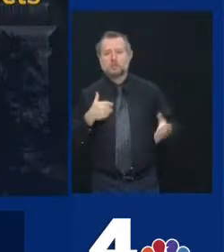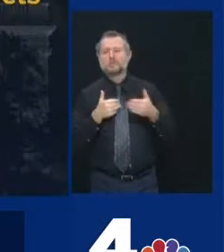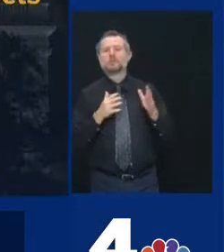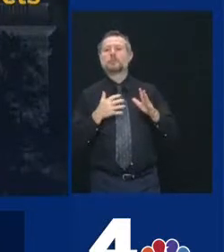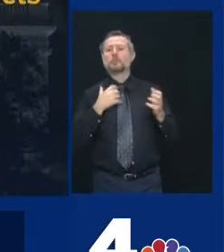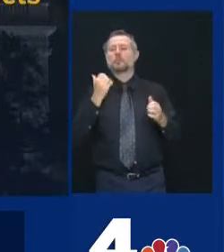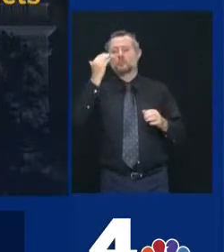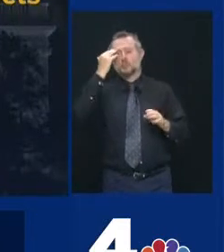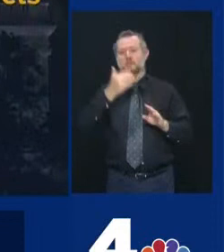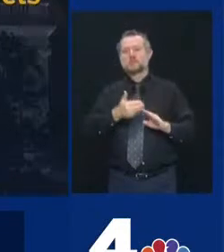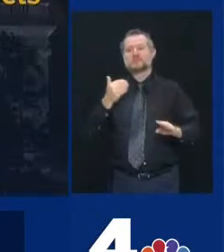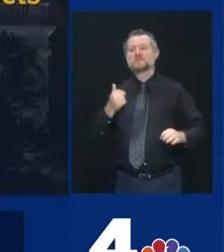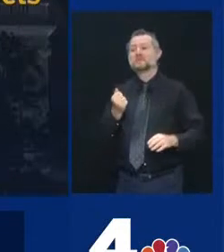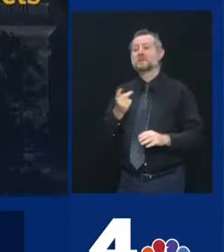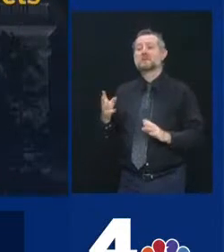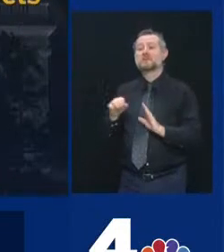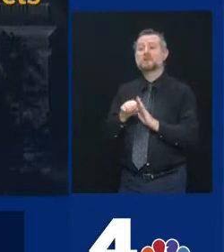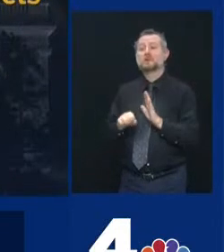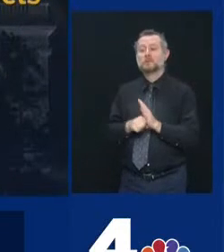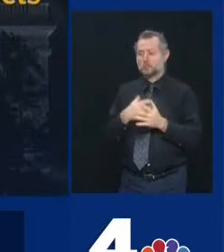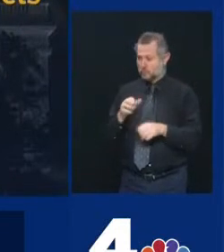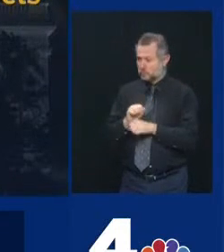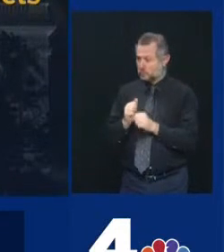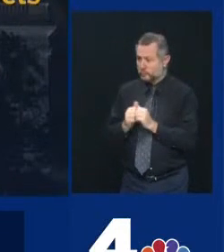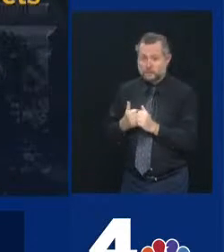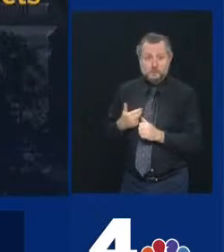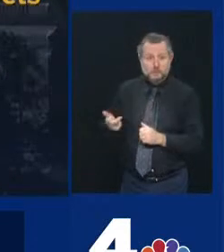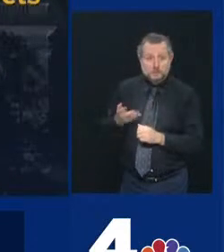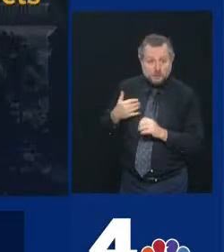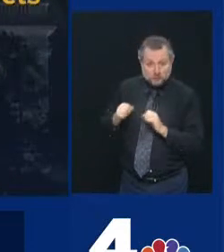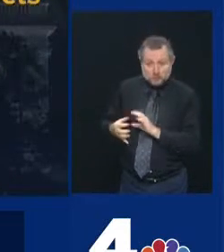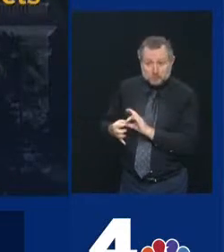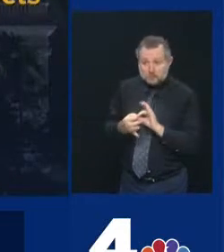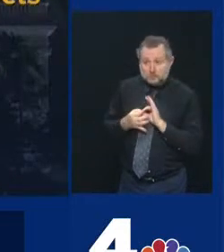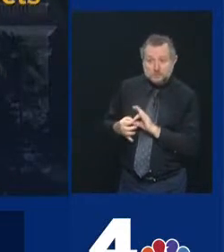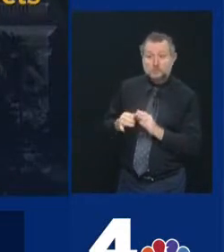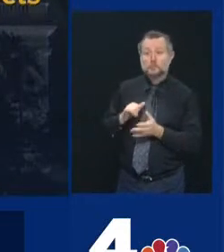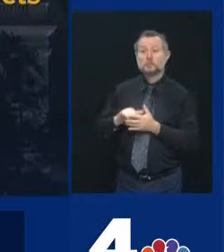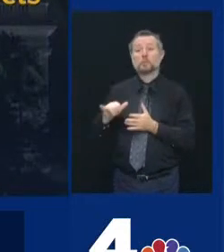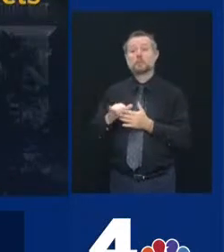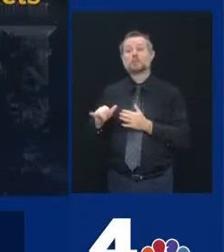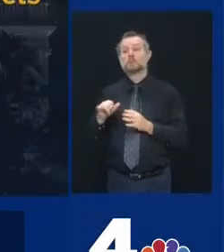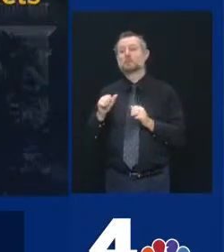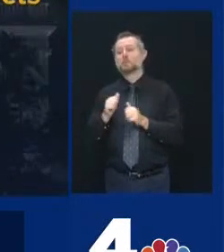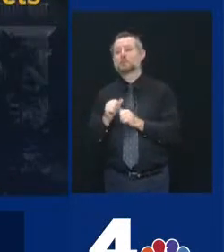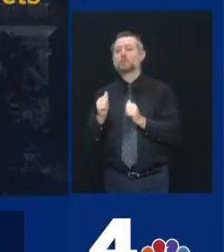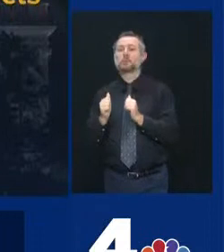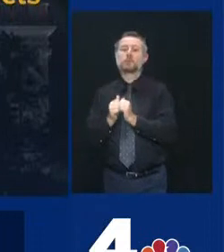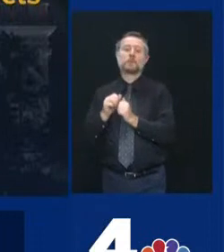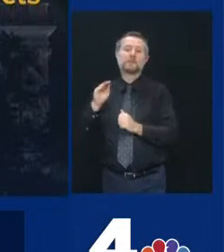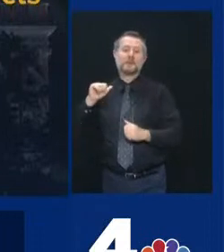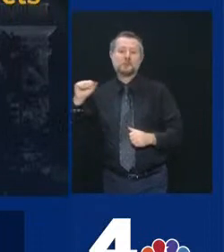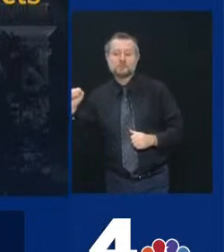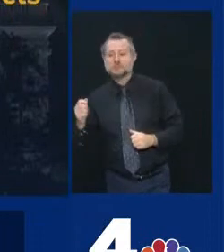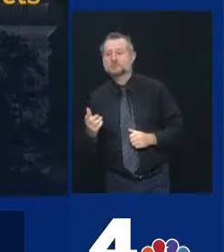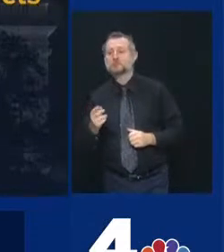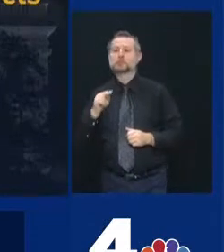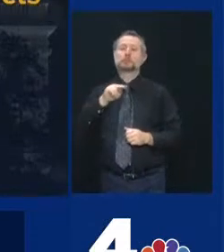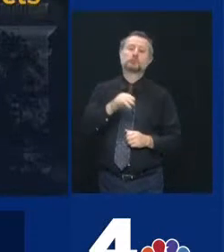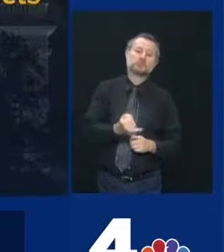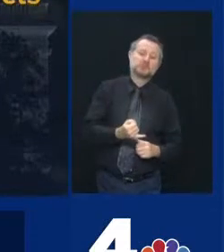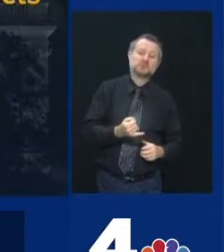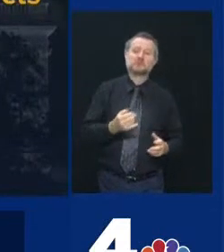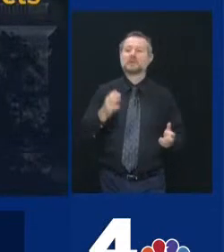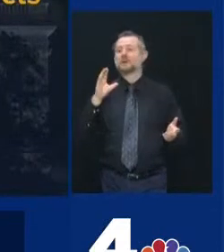coordination? On our own during COVID, we coordinated with the northeastern states, New Jersey,